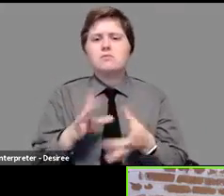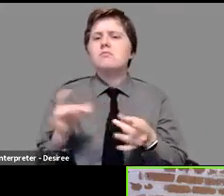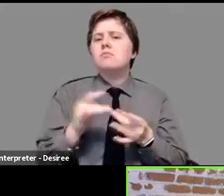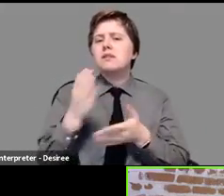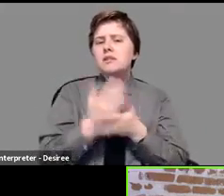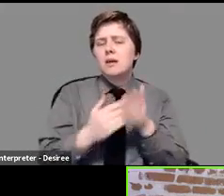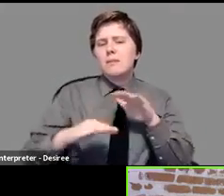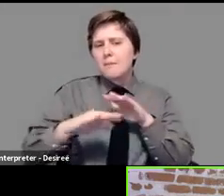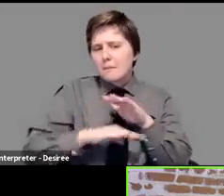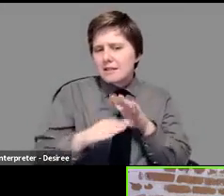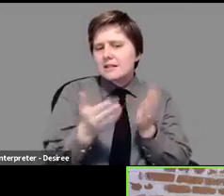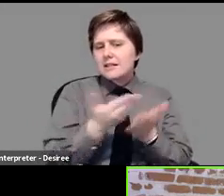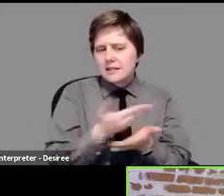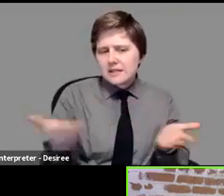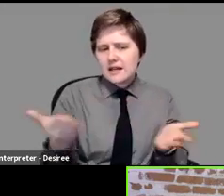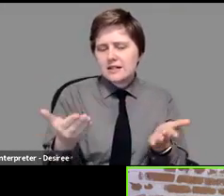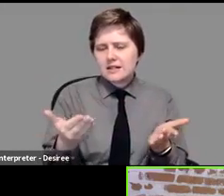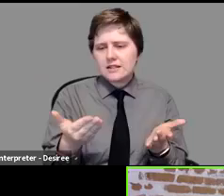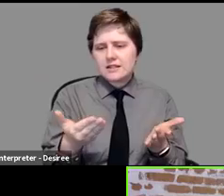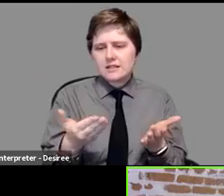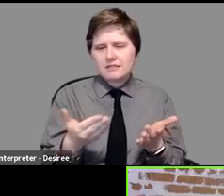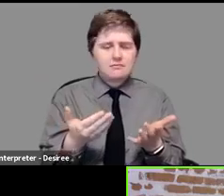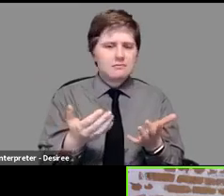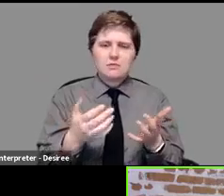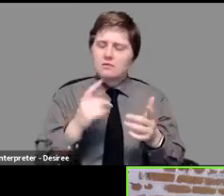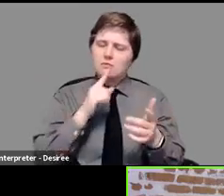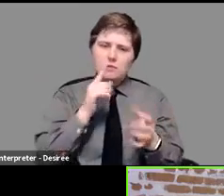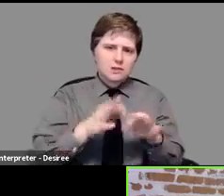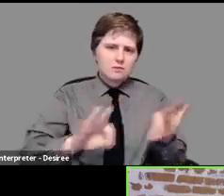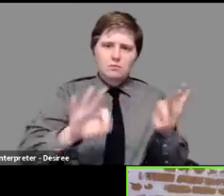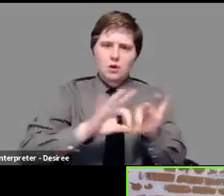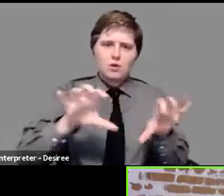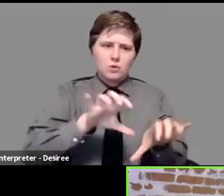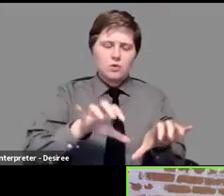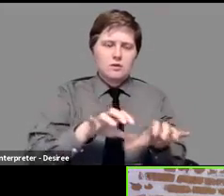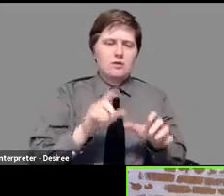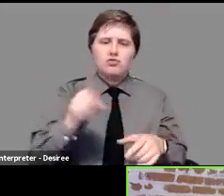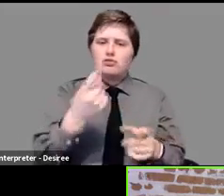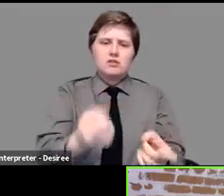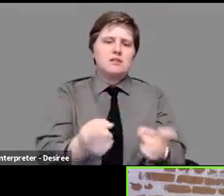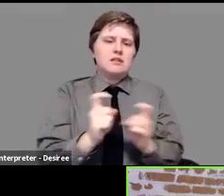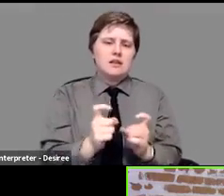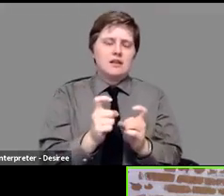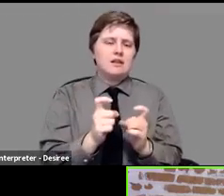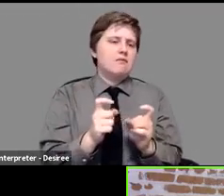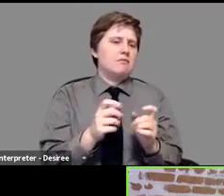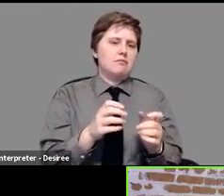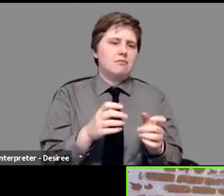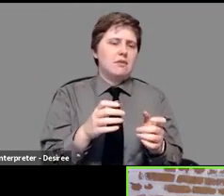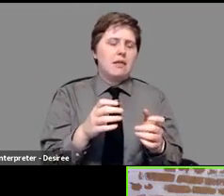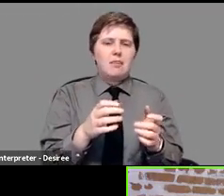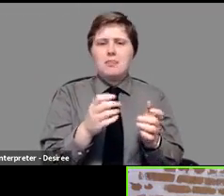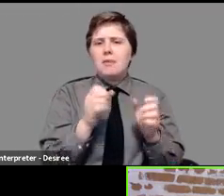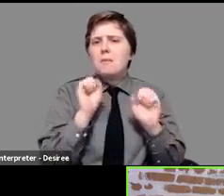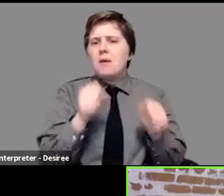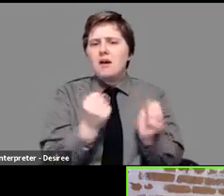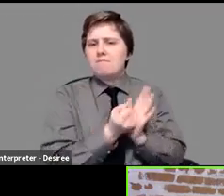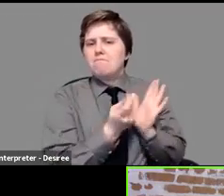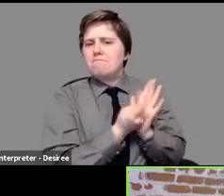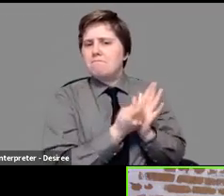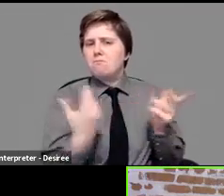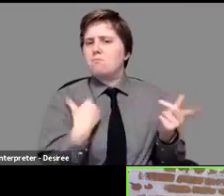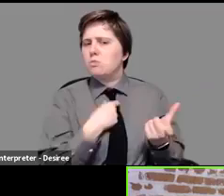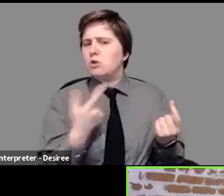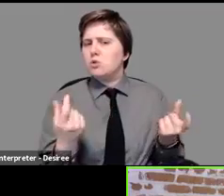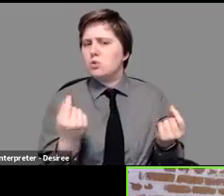the basic things in today that's so important to do just to give us ourselves to validate what we're doing in the